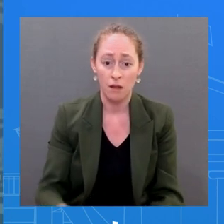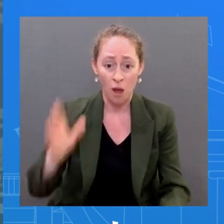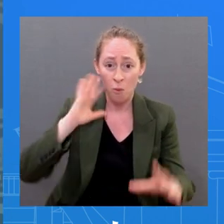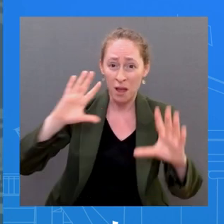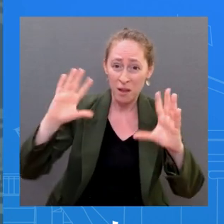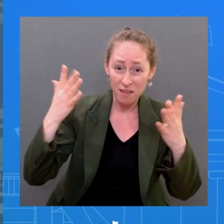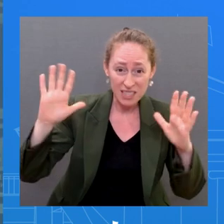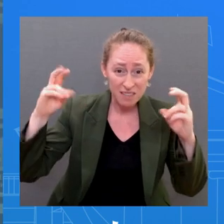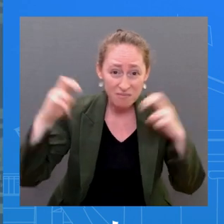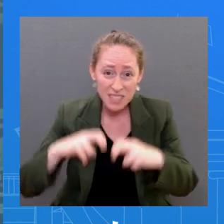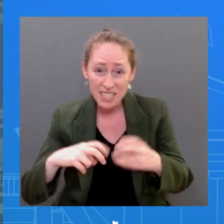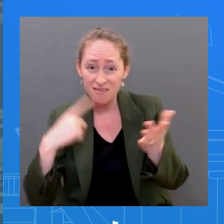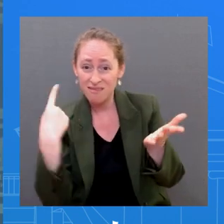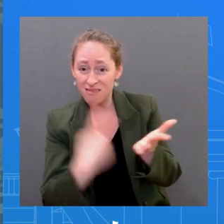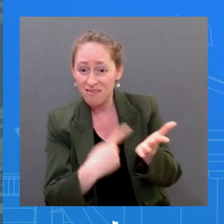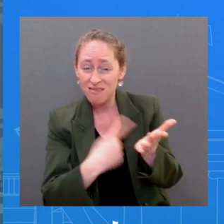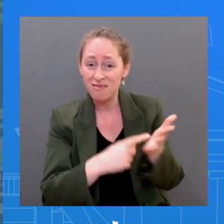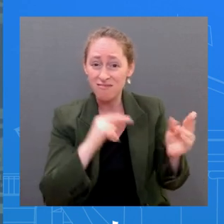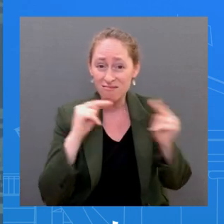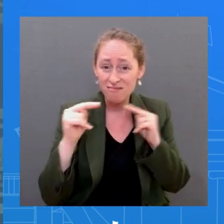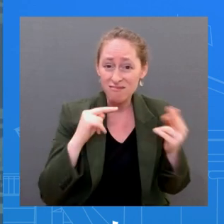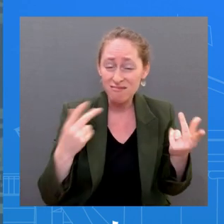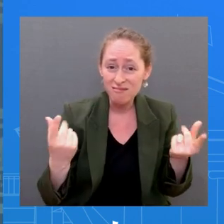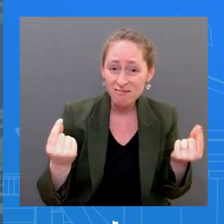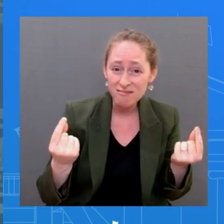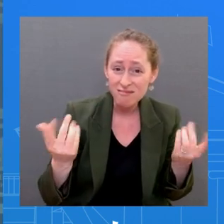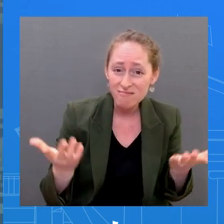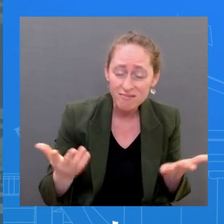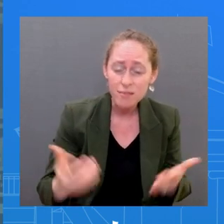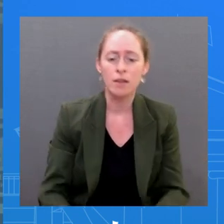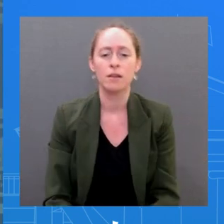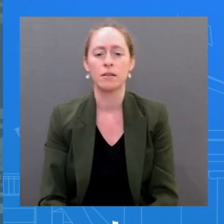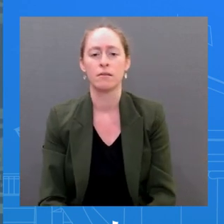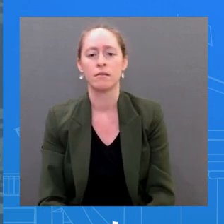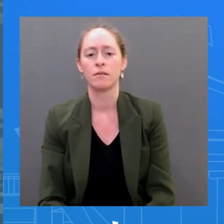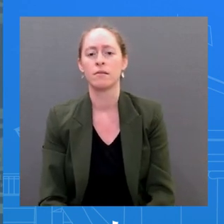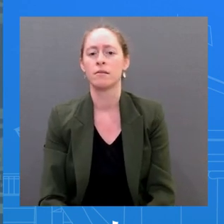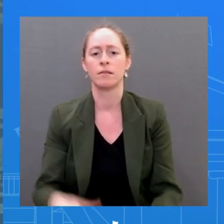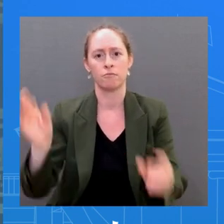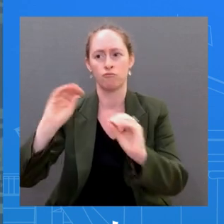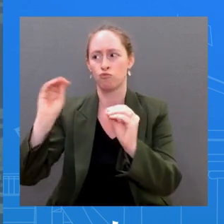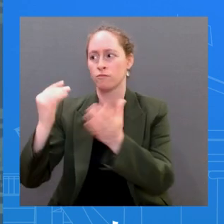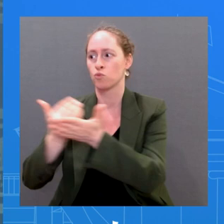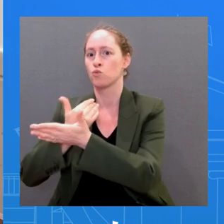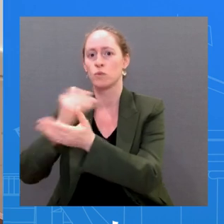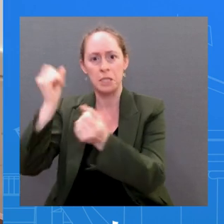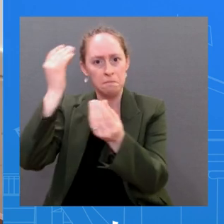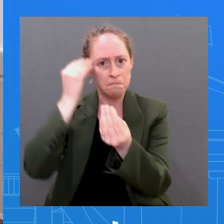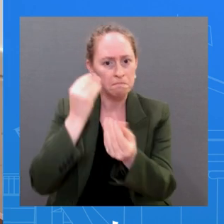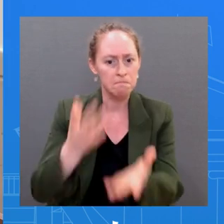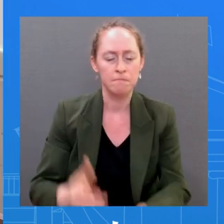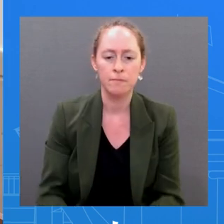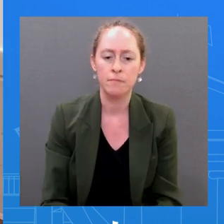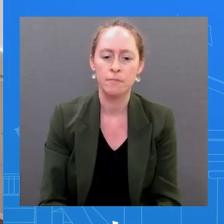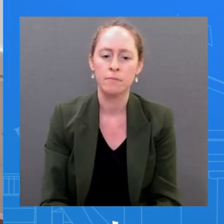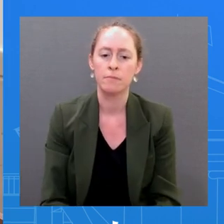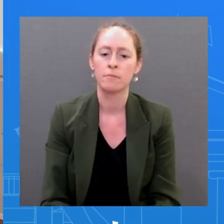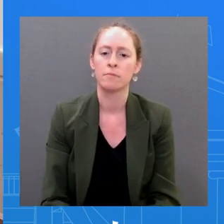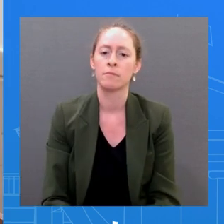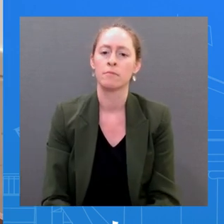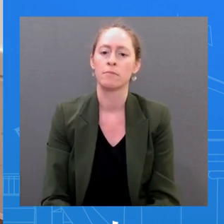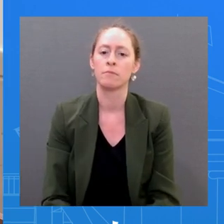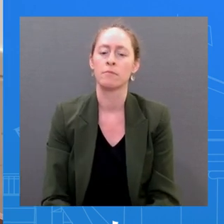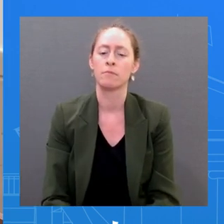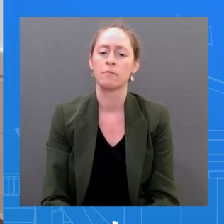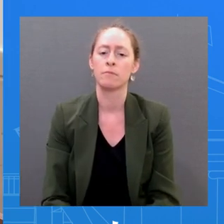I don't have any meetings or calls to read out. Okay. Go ahead. Karine, thank you. I know you don't want to negotiate from the podium. I just want to try one more time. It seems